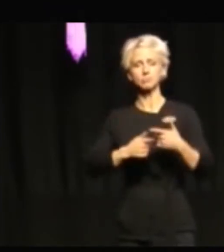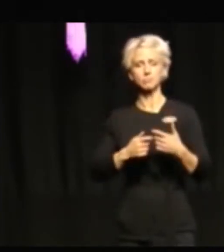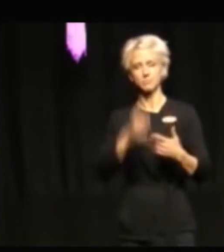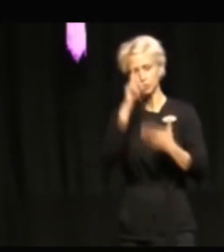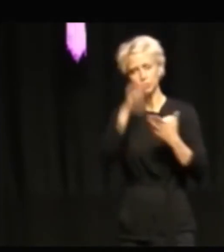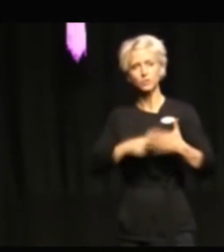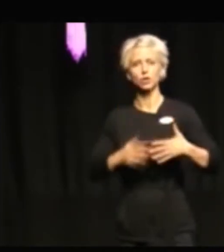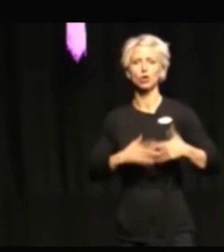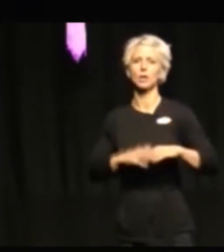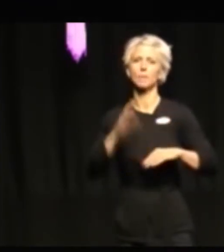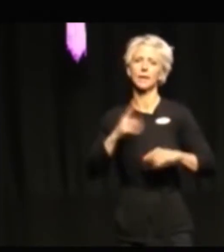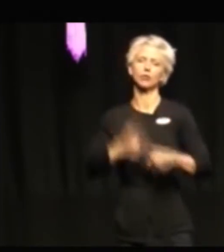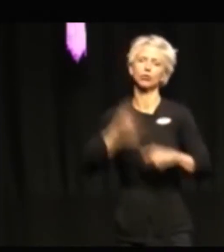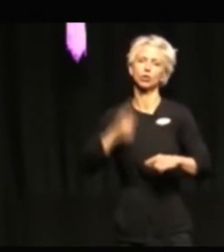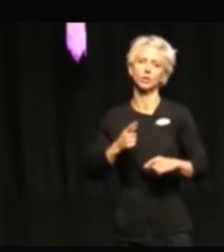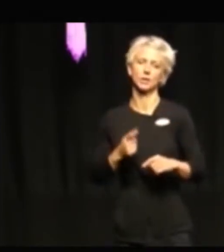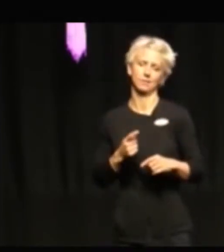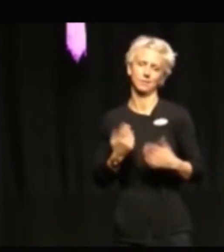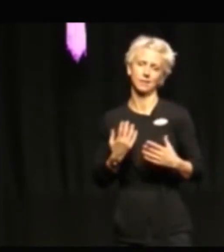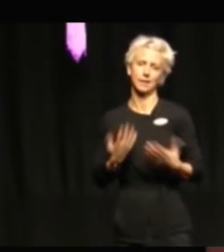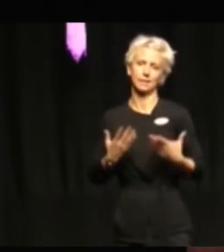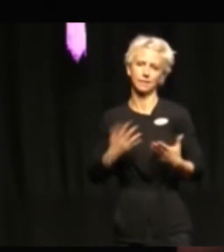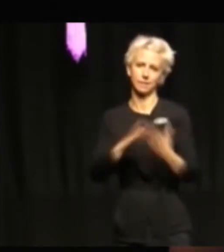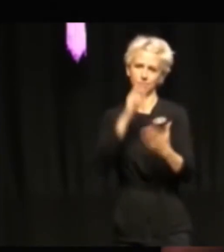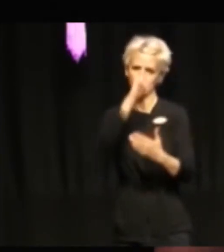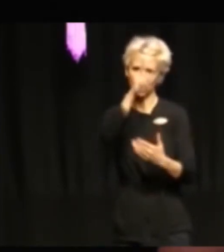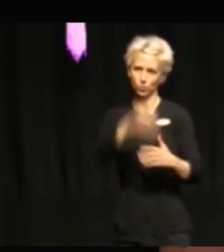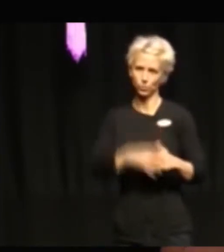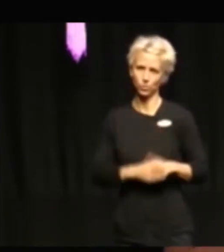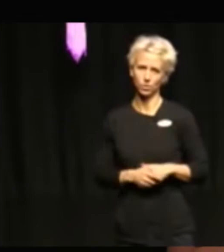And so this is really